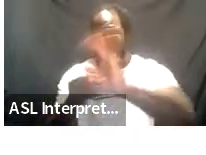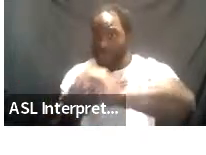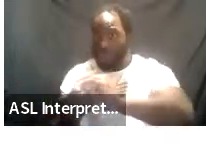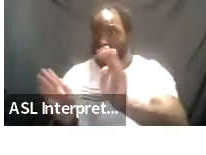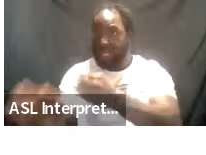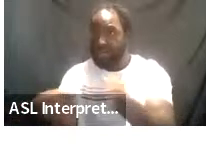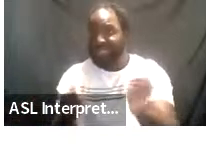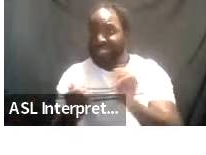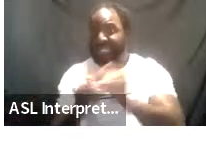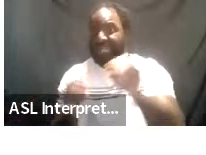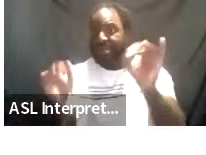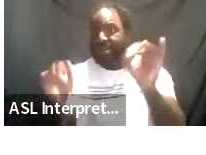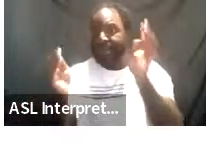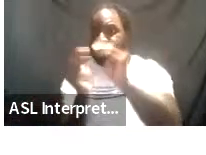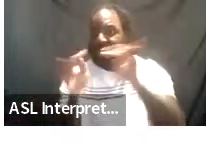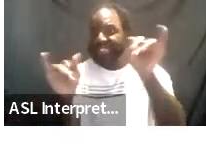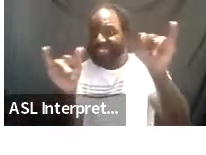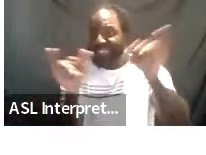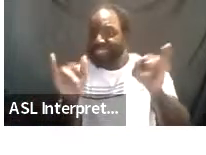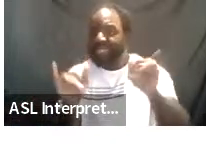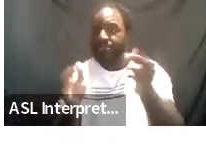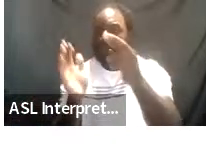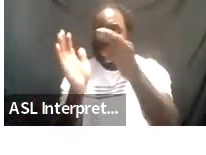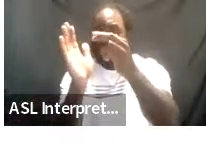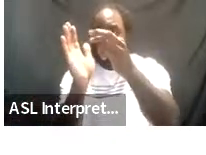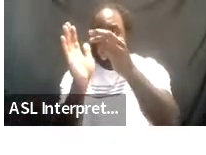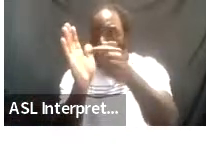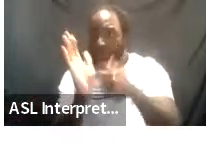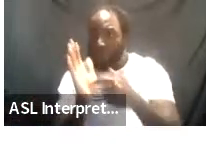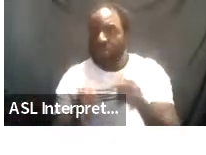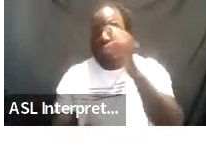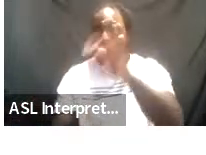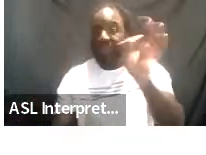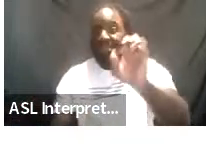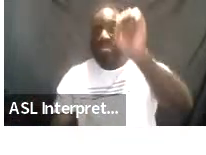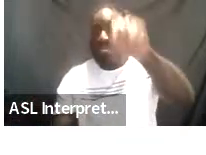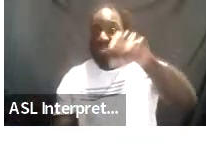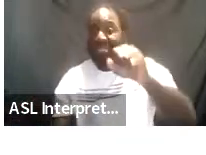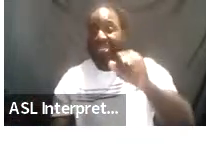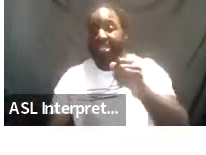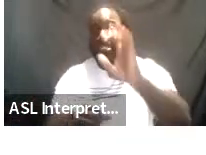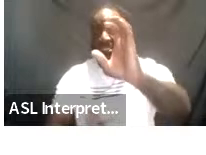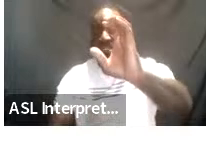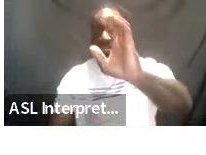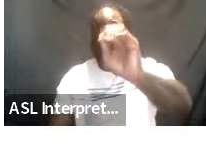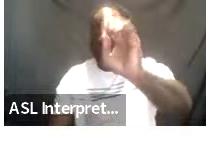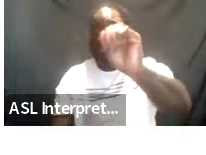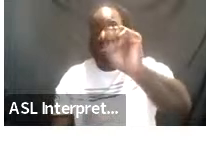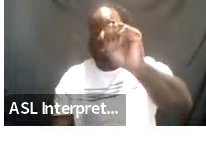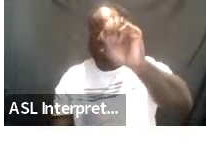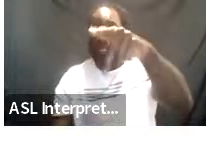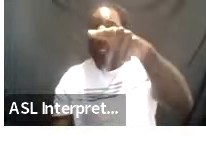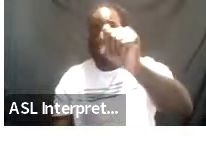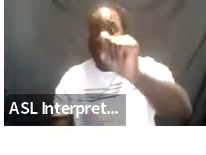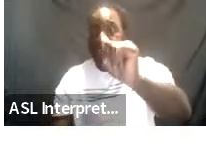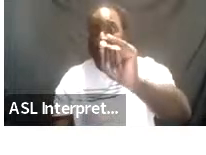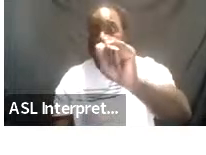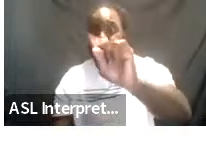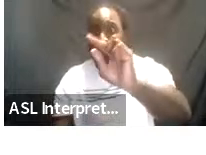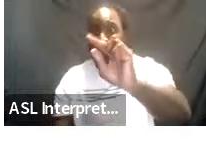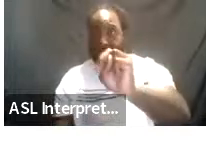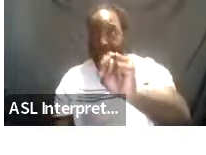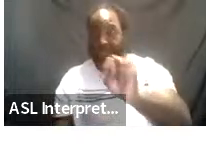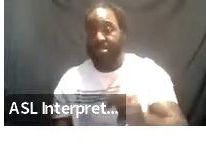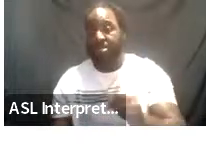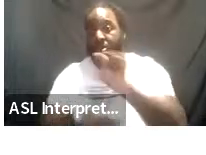meet similar criteria to the City of Yes campaign, actually working with the community similar to the